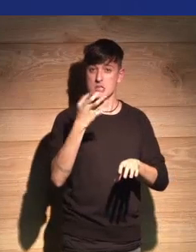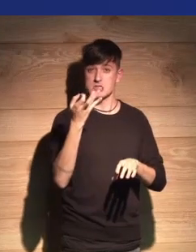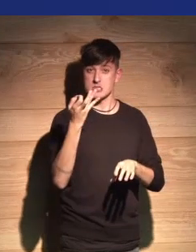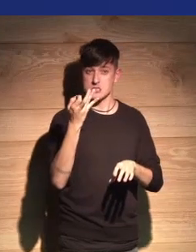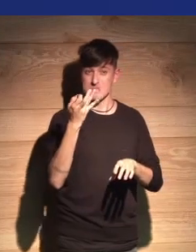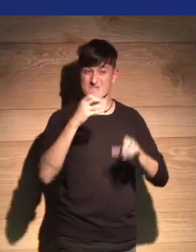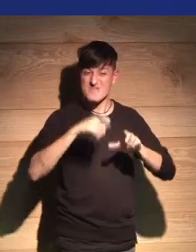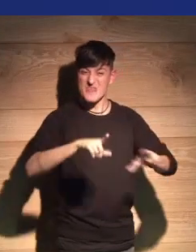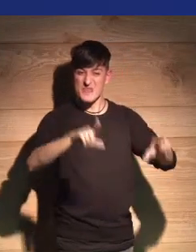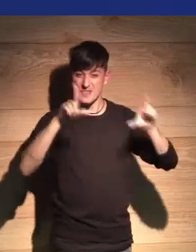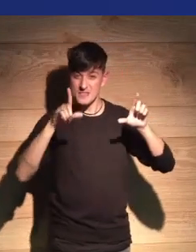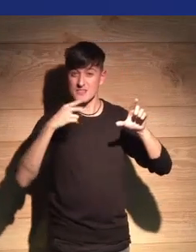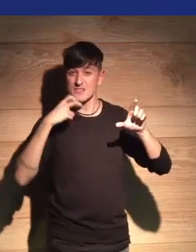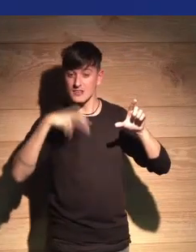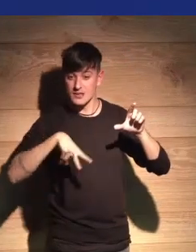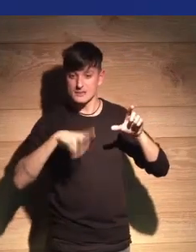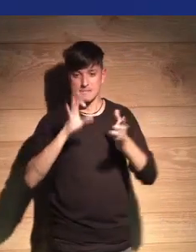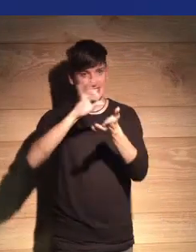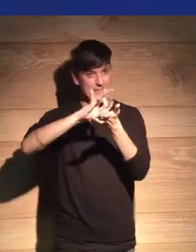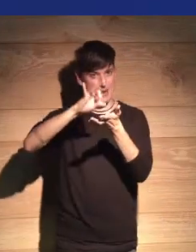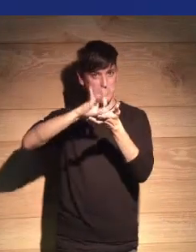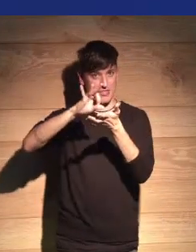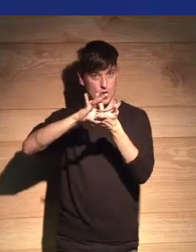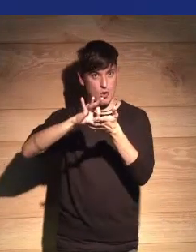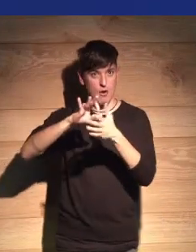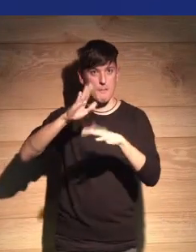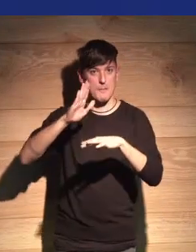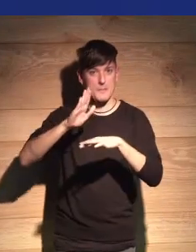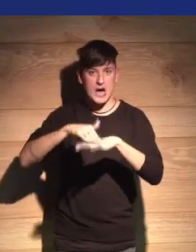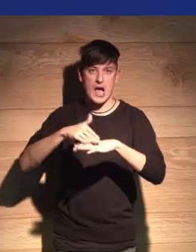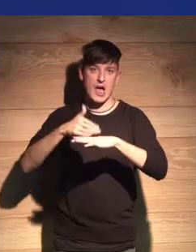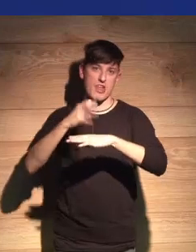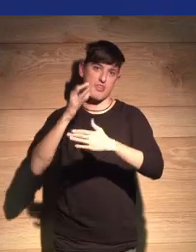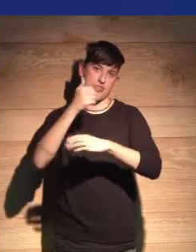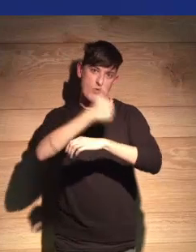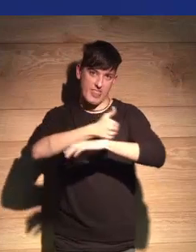so that this digital revolution will